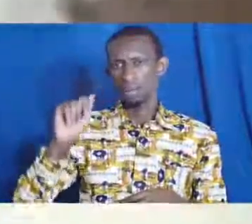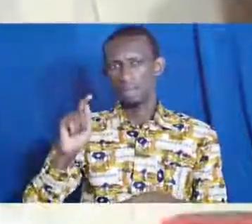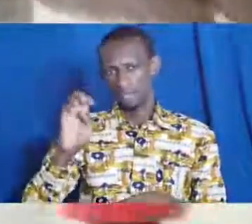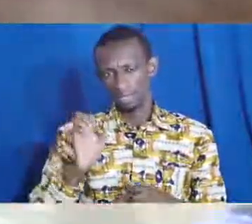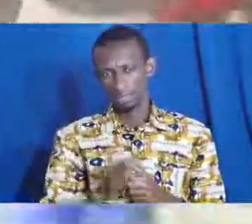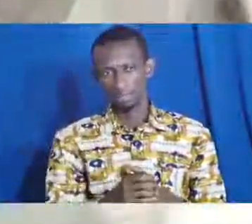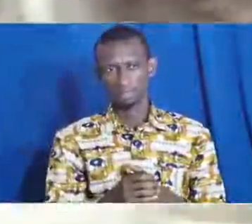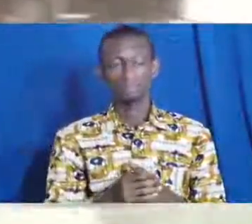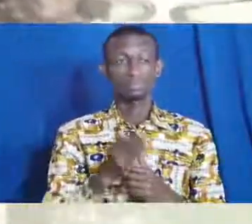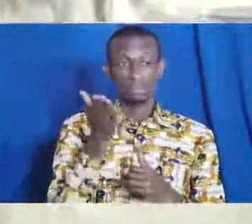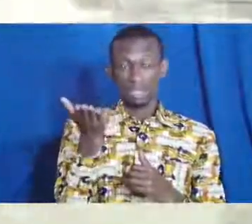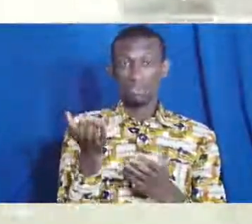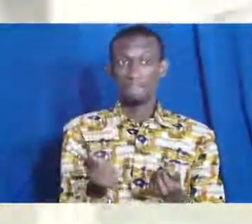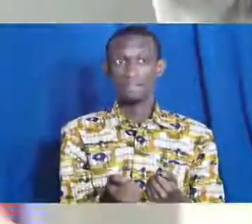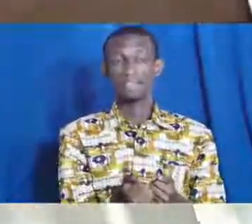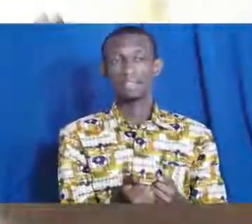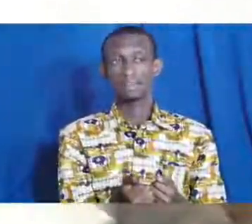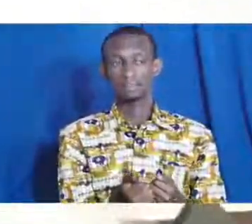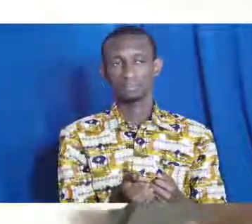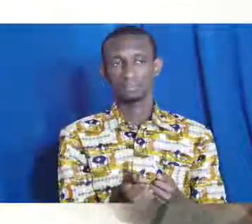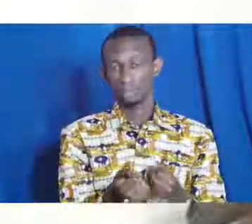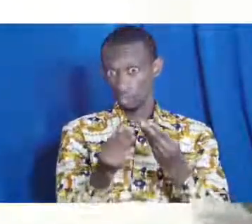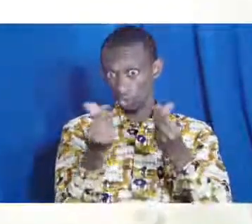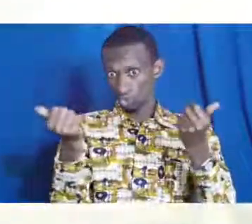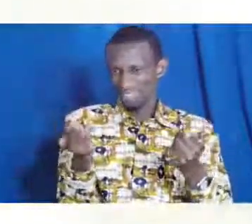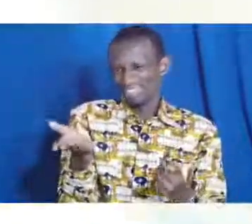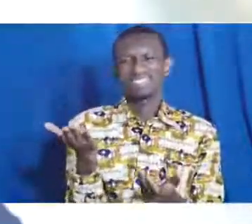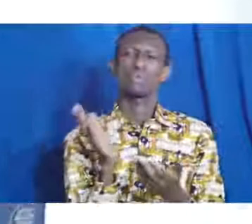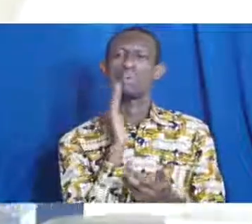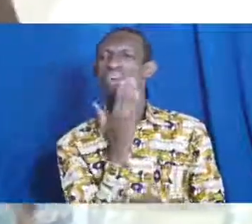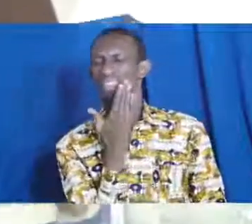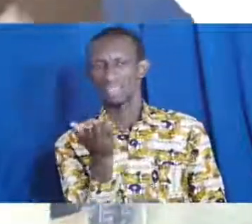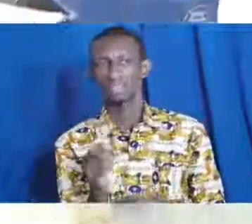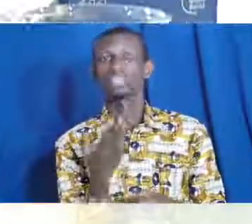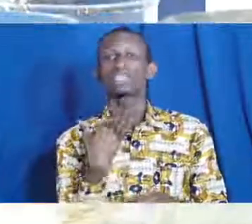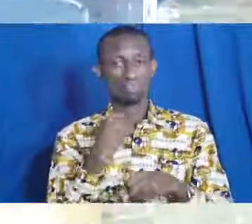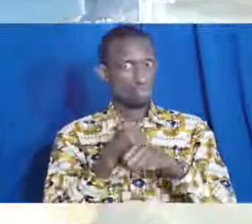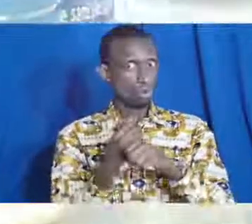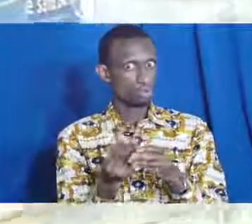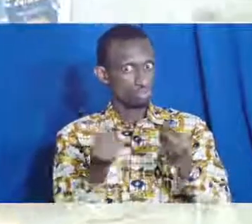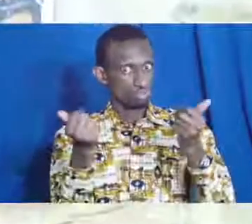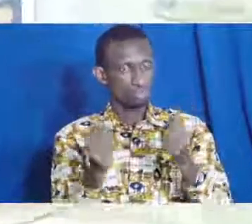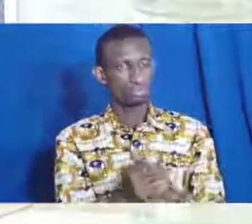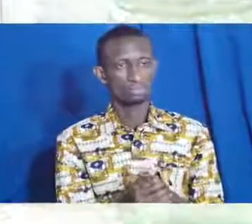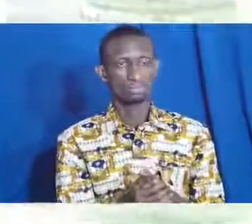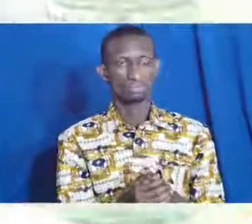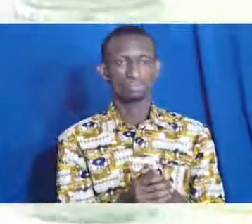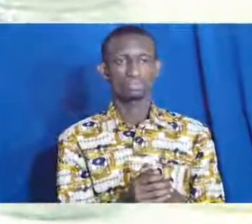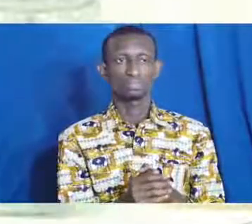then we'll have a solution. This is just water. I'm just going to make a solution of copper